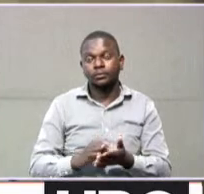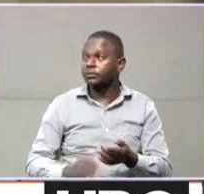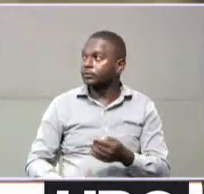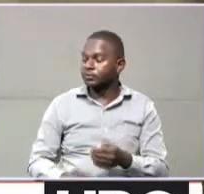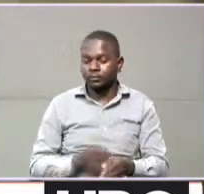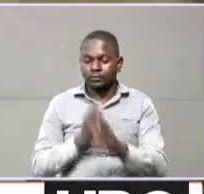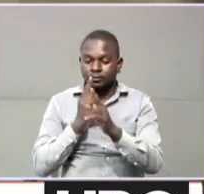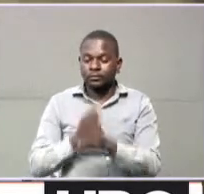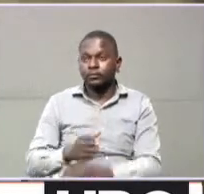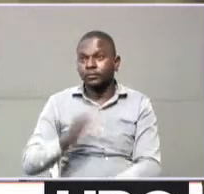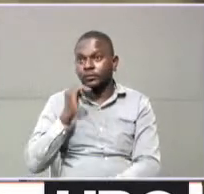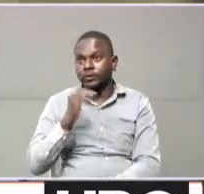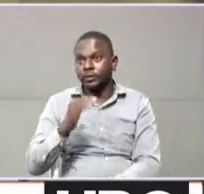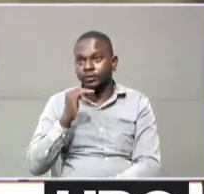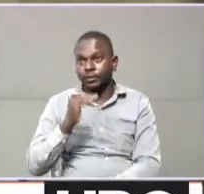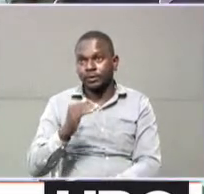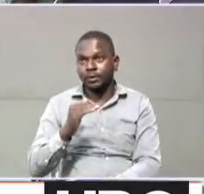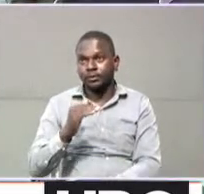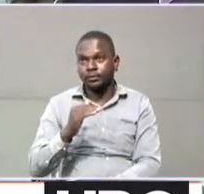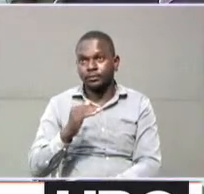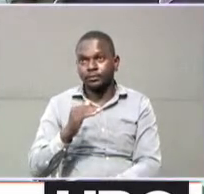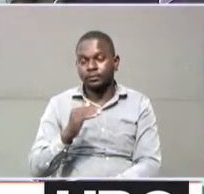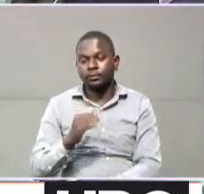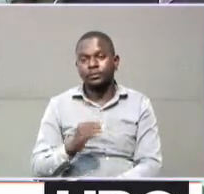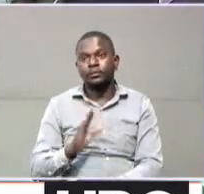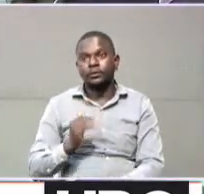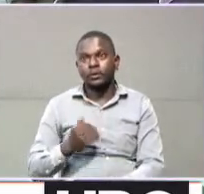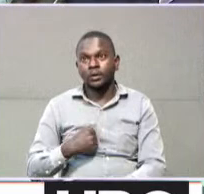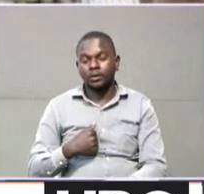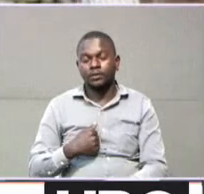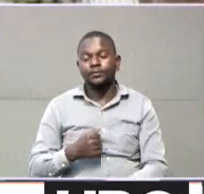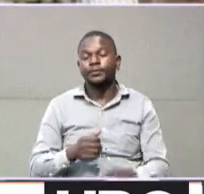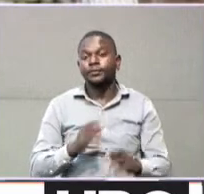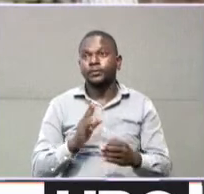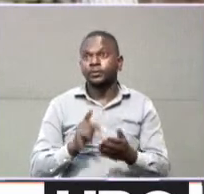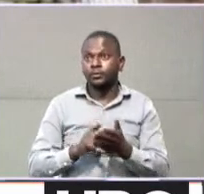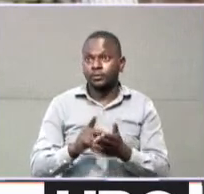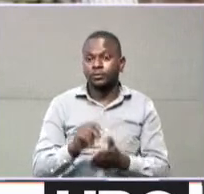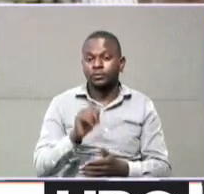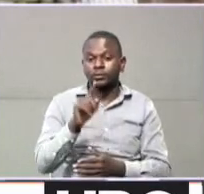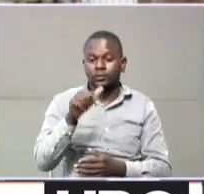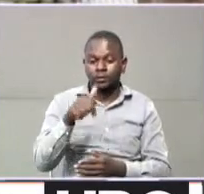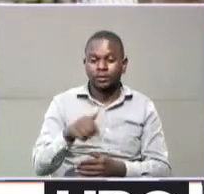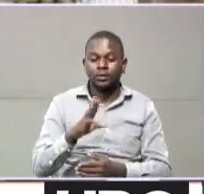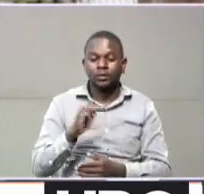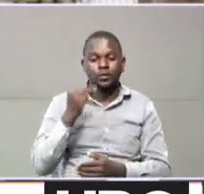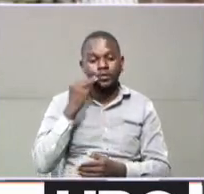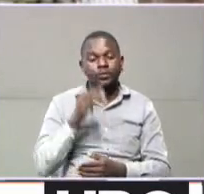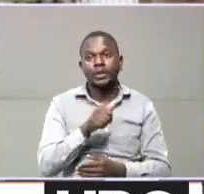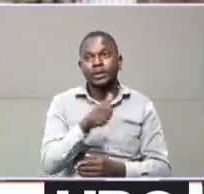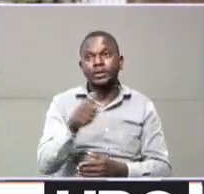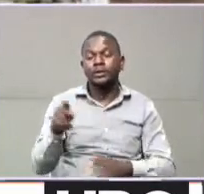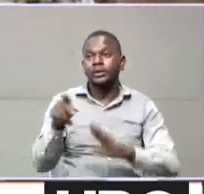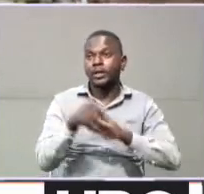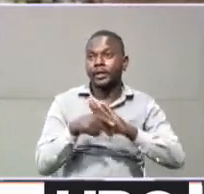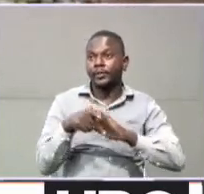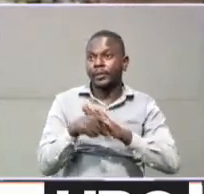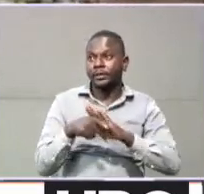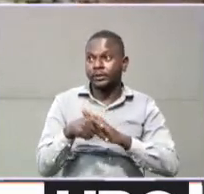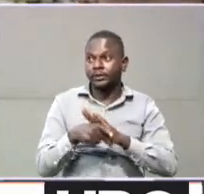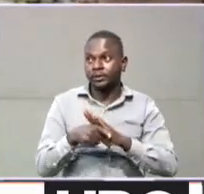right on our speaker it is our commitment to pay the 17 million sharings for parish